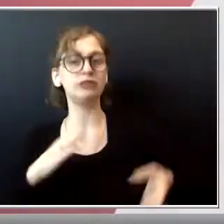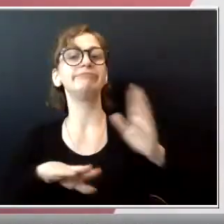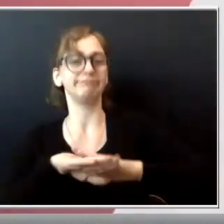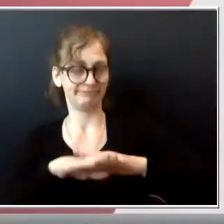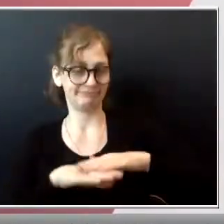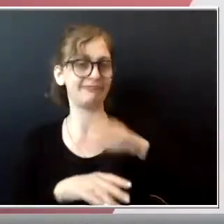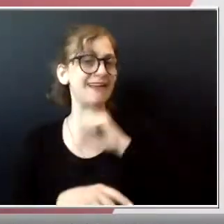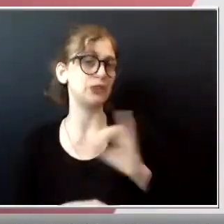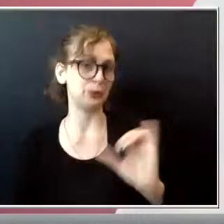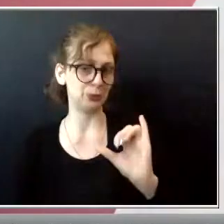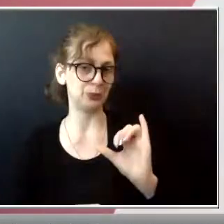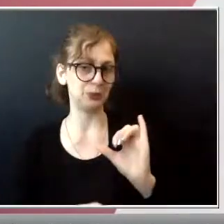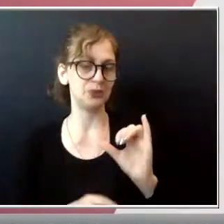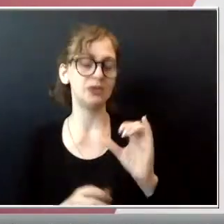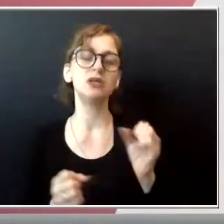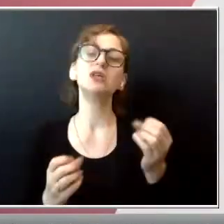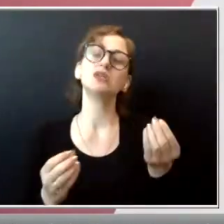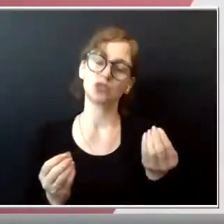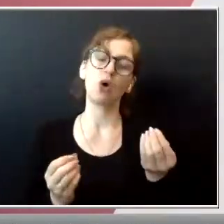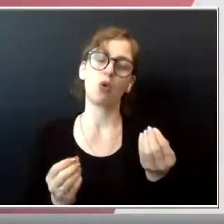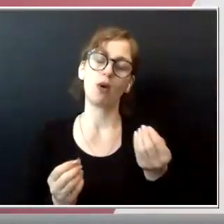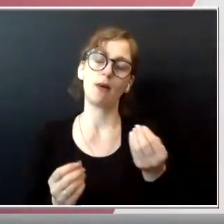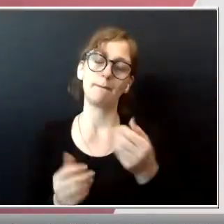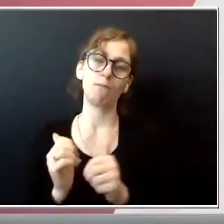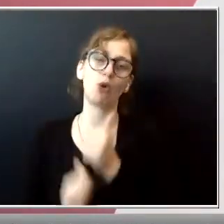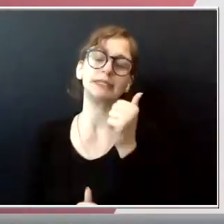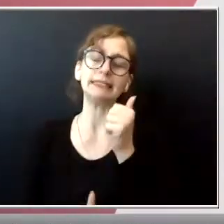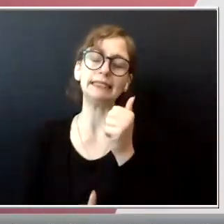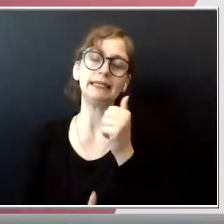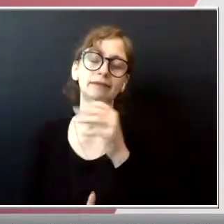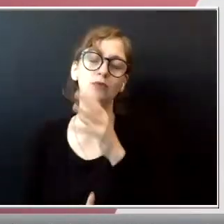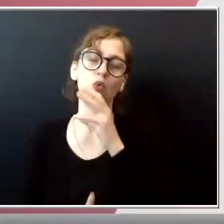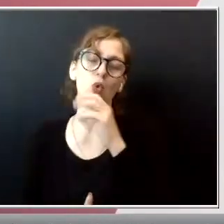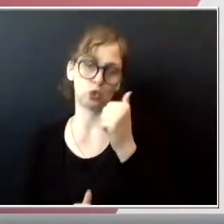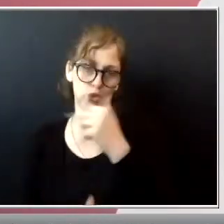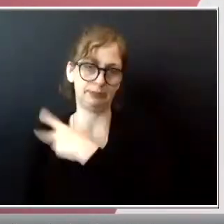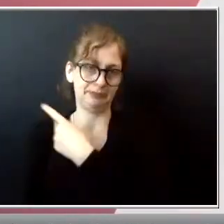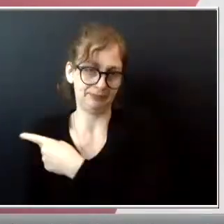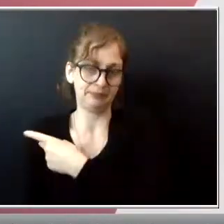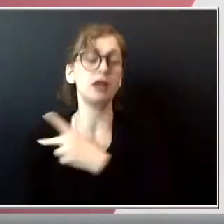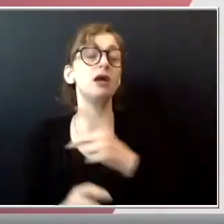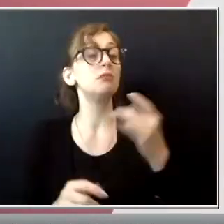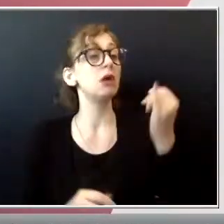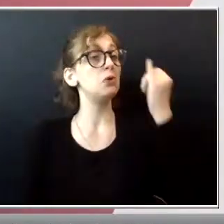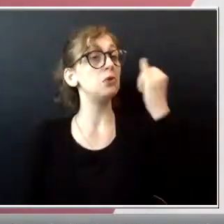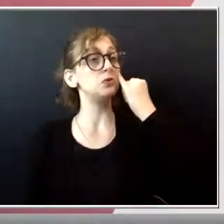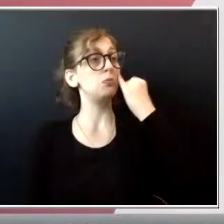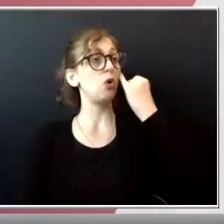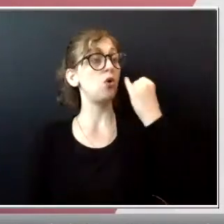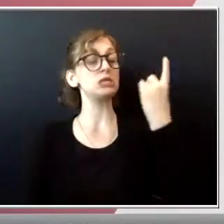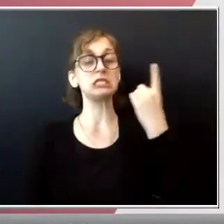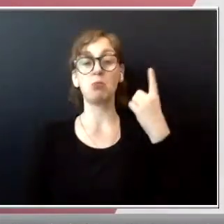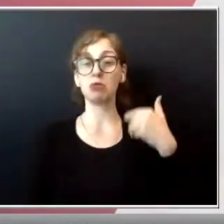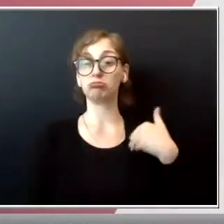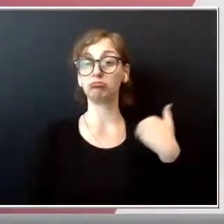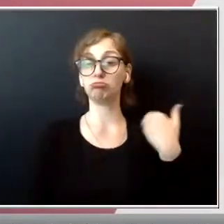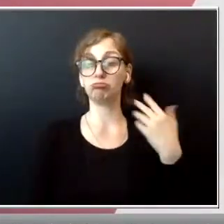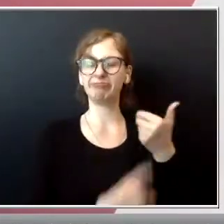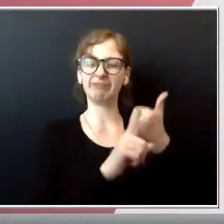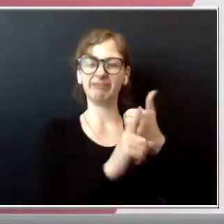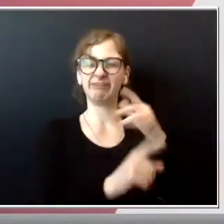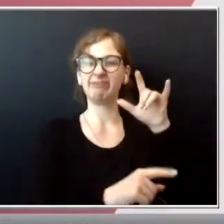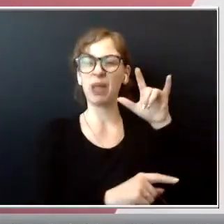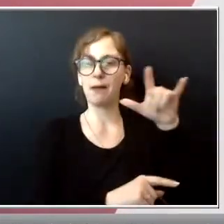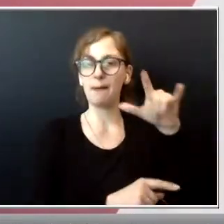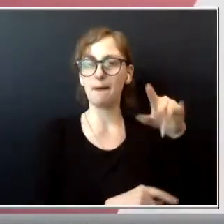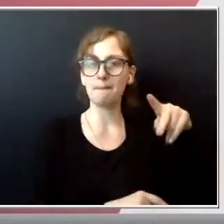fibrillation and they're a pilot, and the risk of bleeding for them will be higher, so we encourage them to undergo